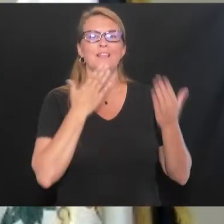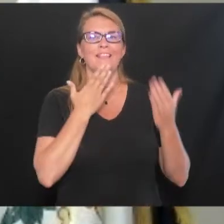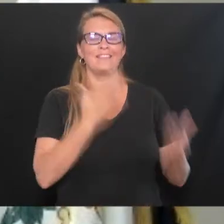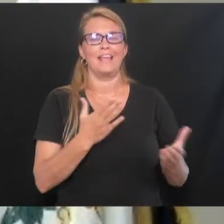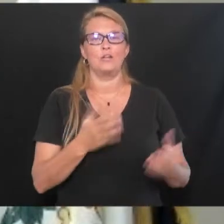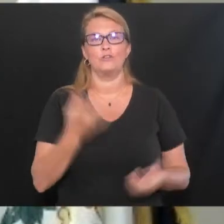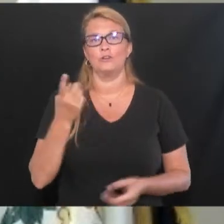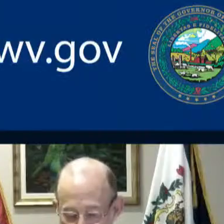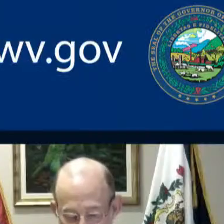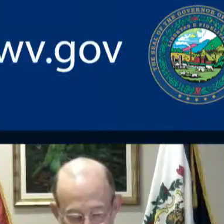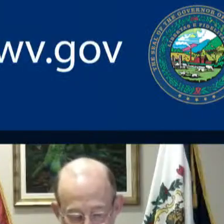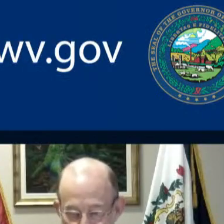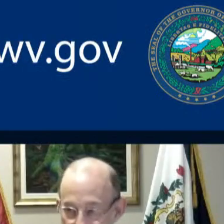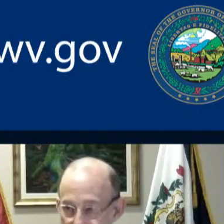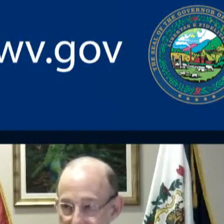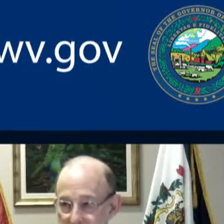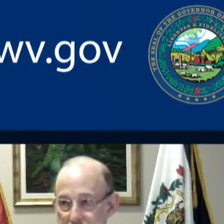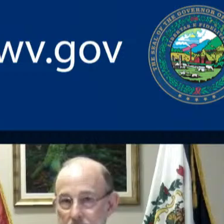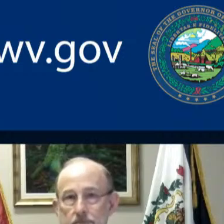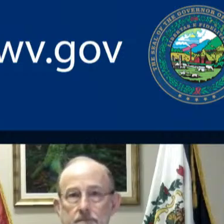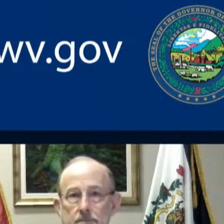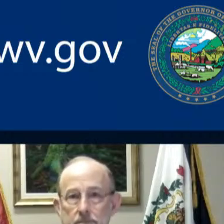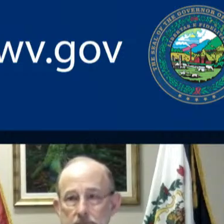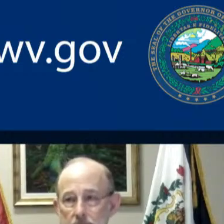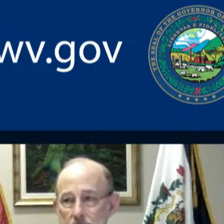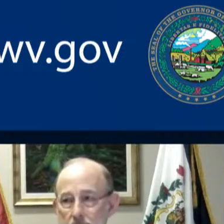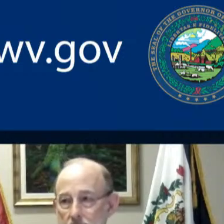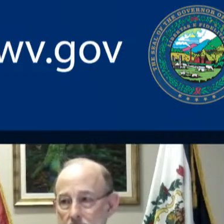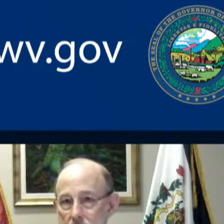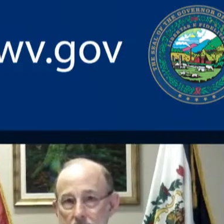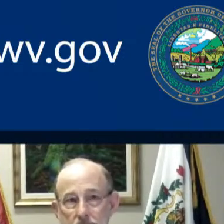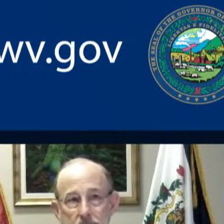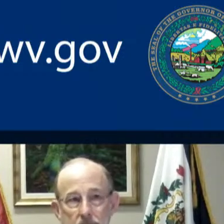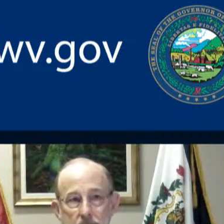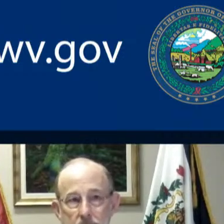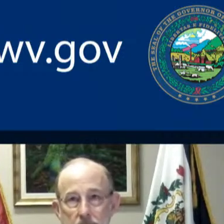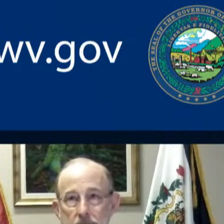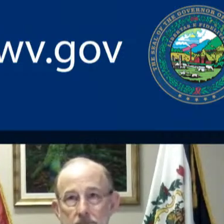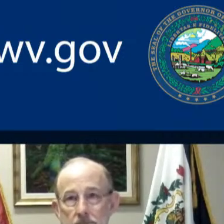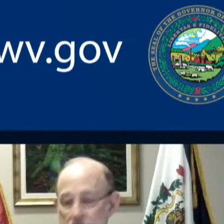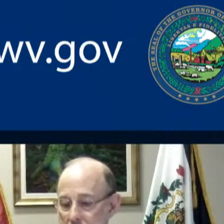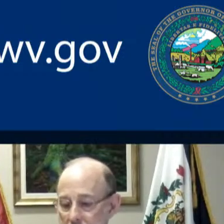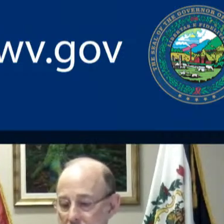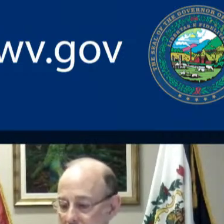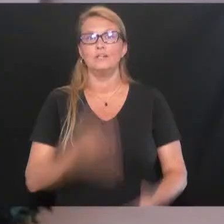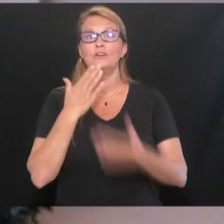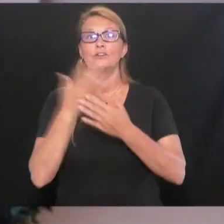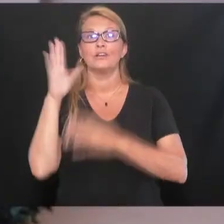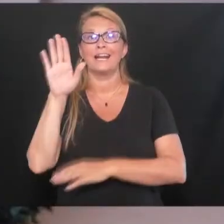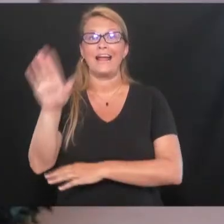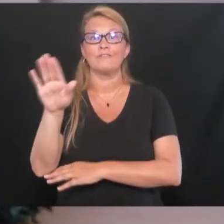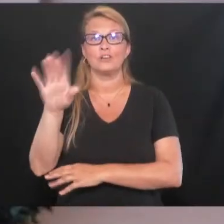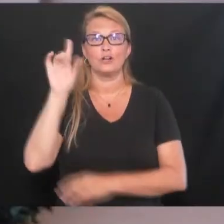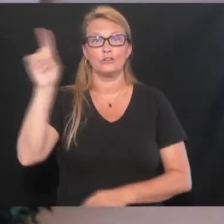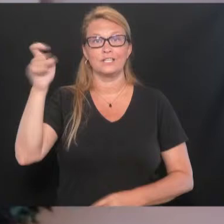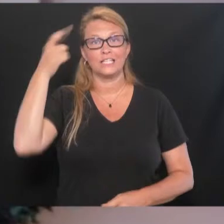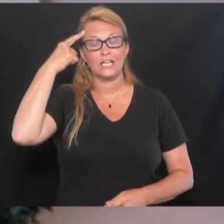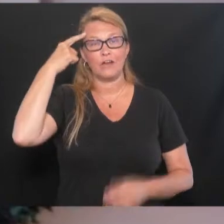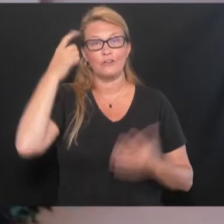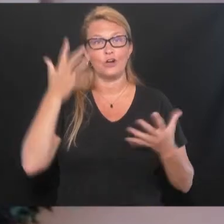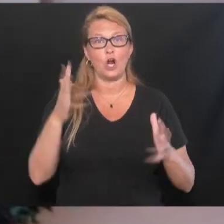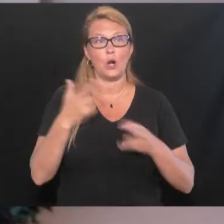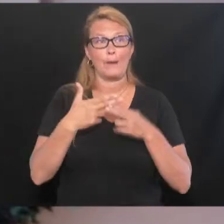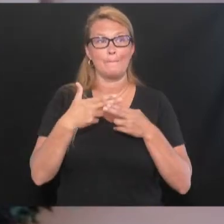Next to Dr. Clay Marsh, our coronavirus czar. Good afternoon. And as the governor has